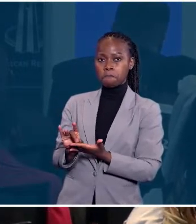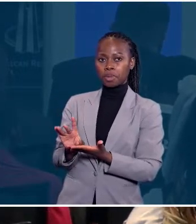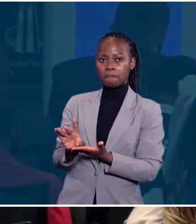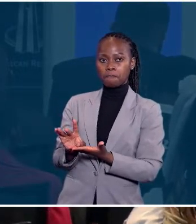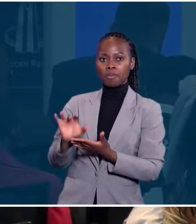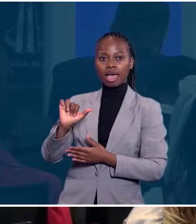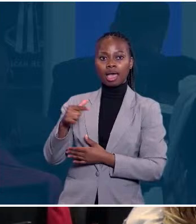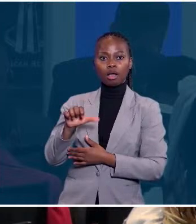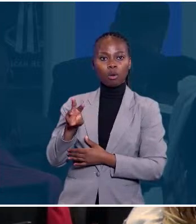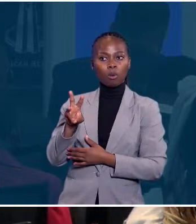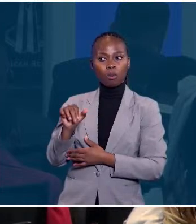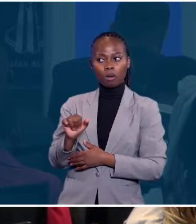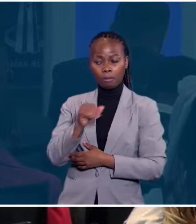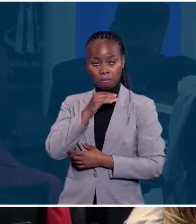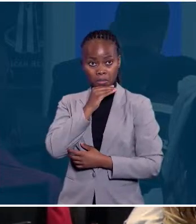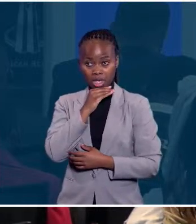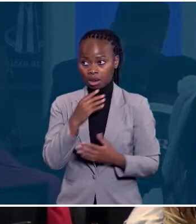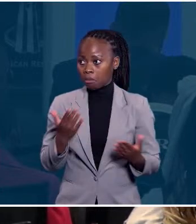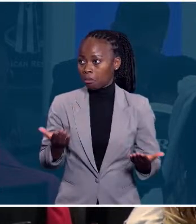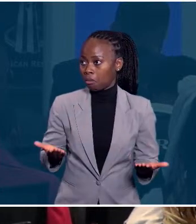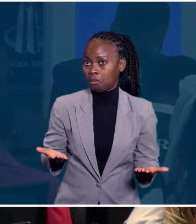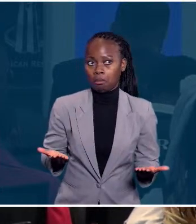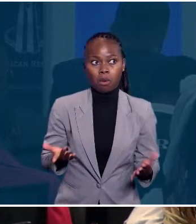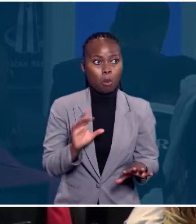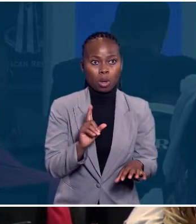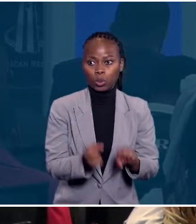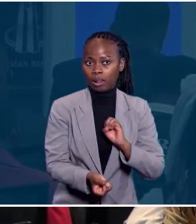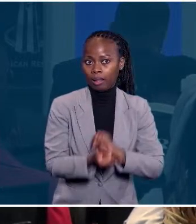have eliminated all the benefits of AGOA. So.